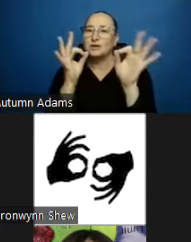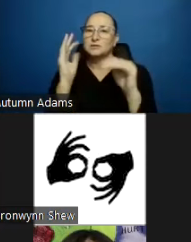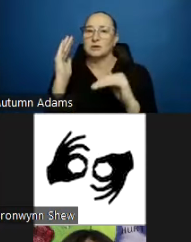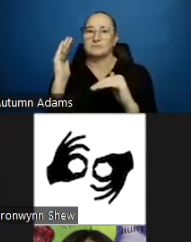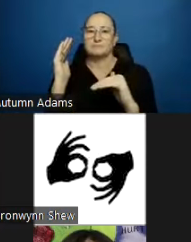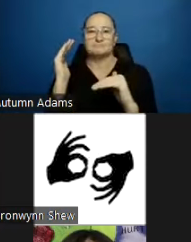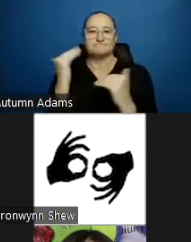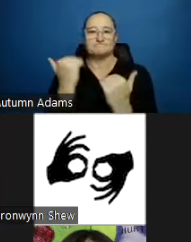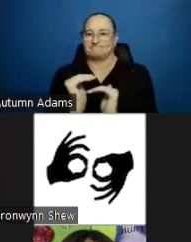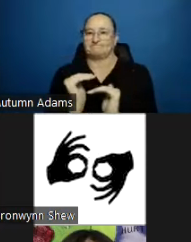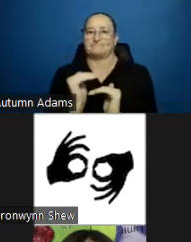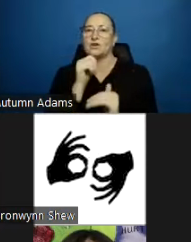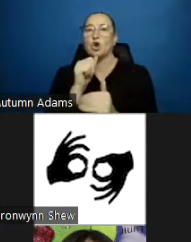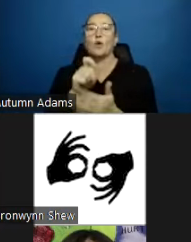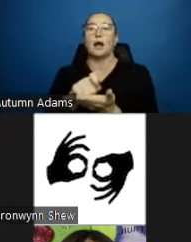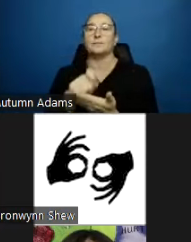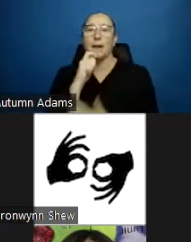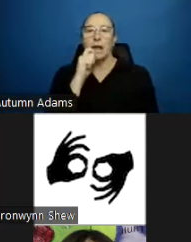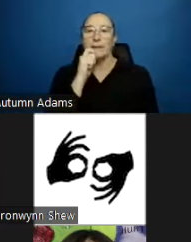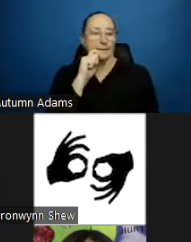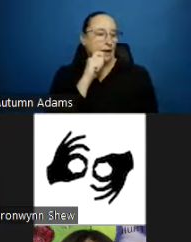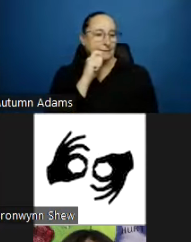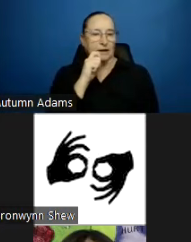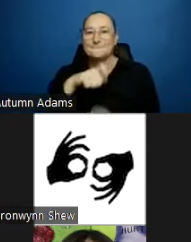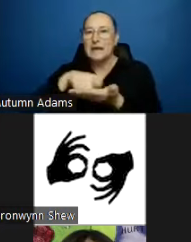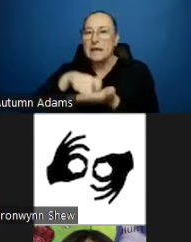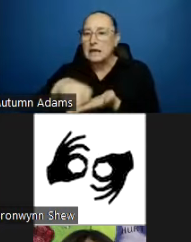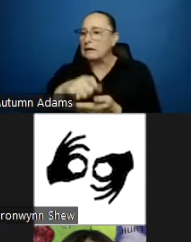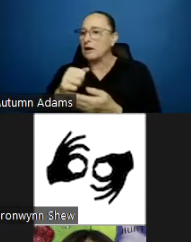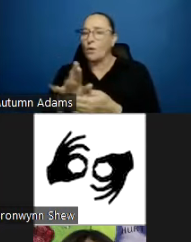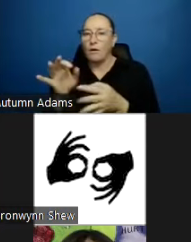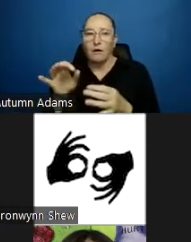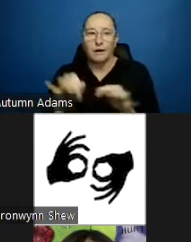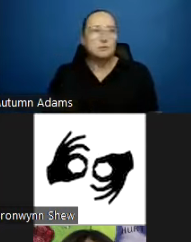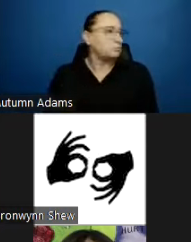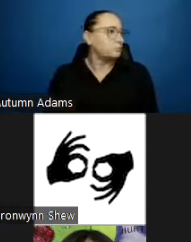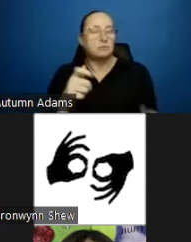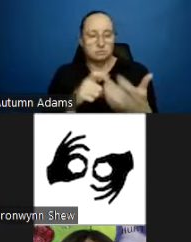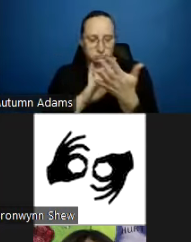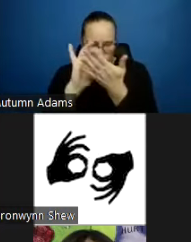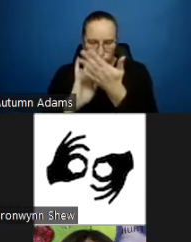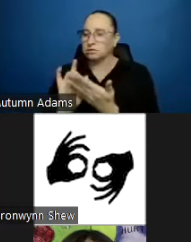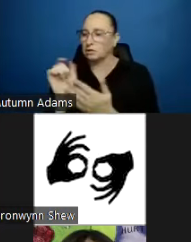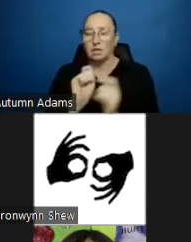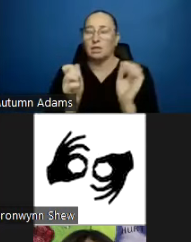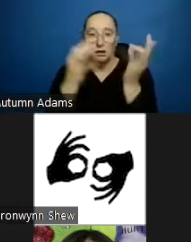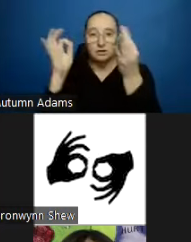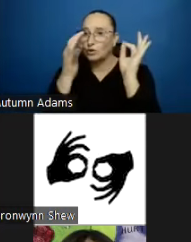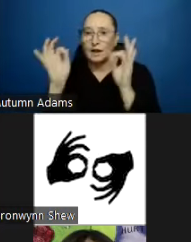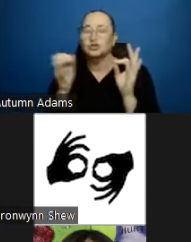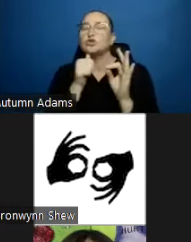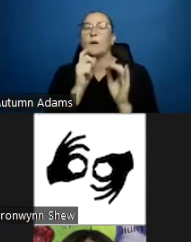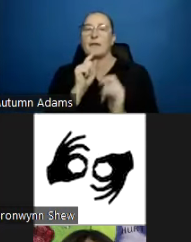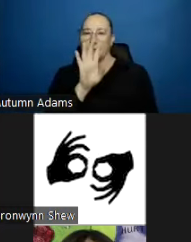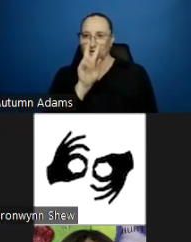Don't be playing with a pen in your mouth, having a distraction. You want to be able to have that person be able to just